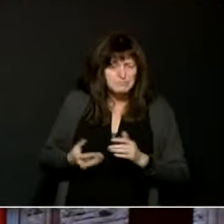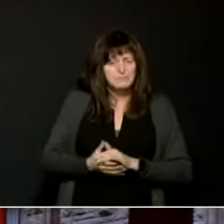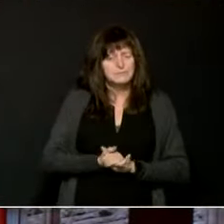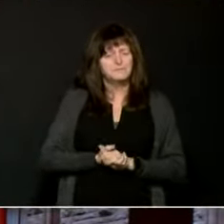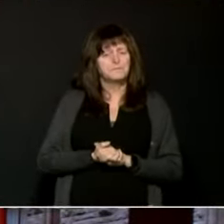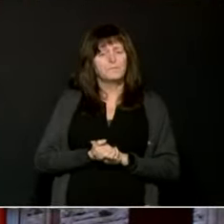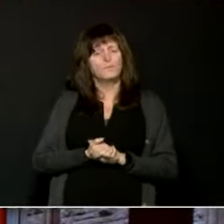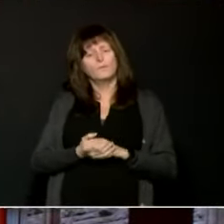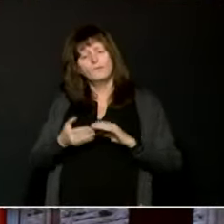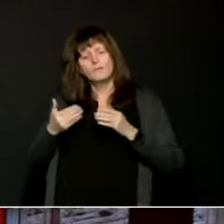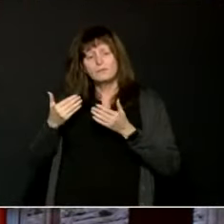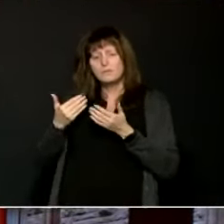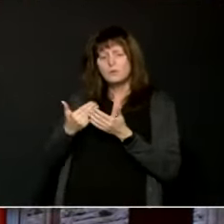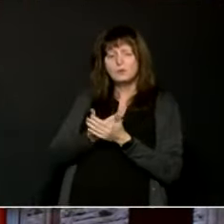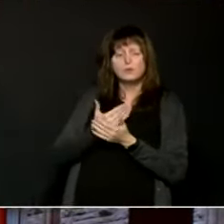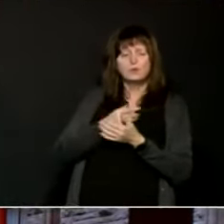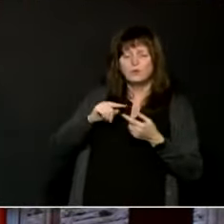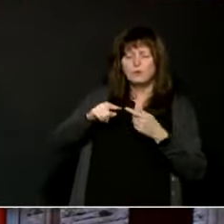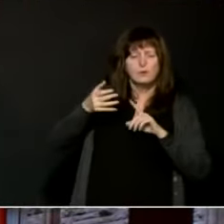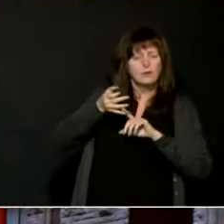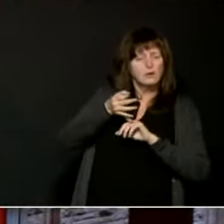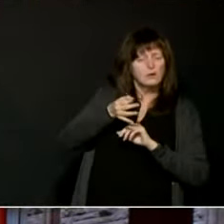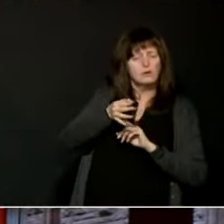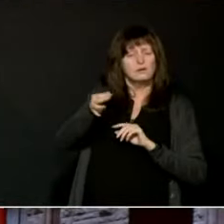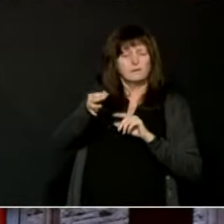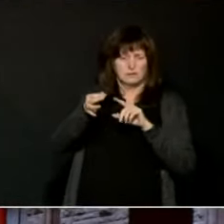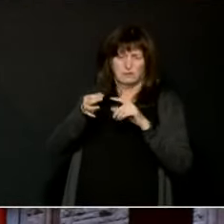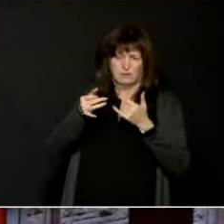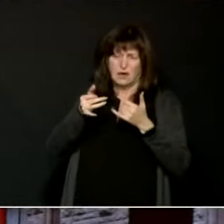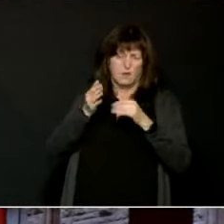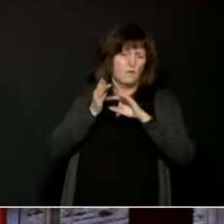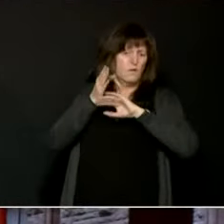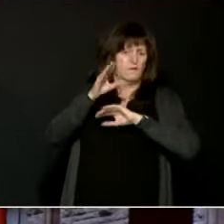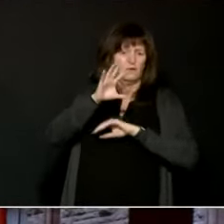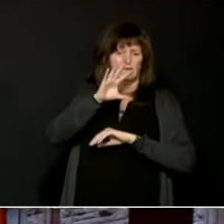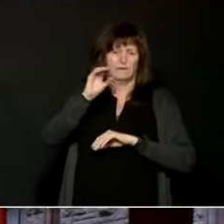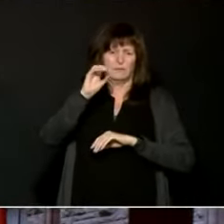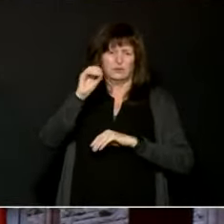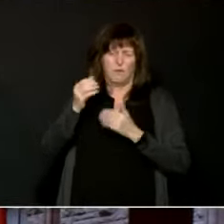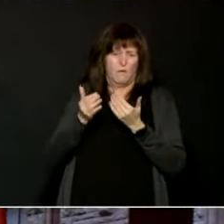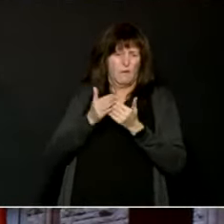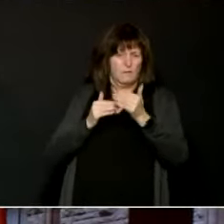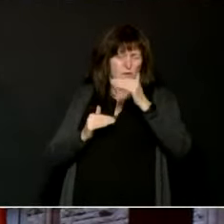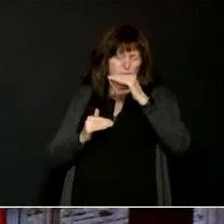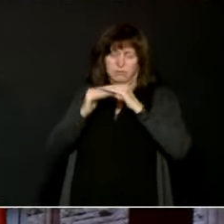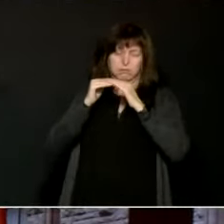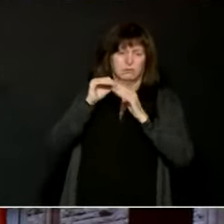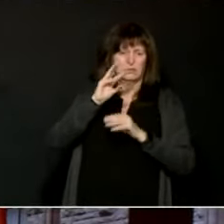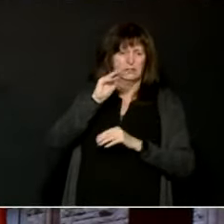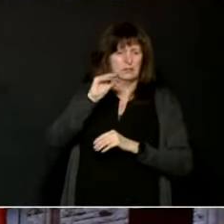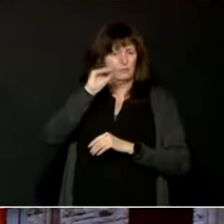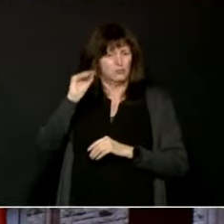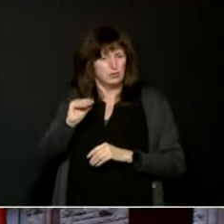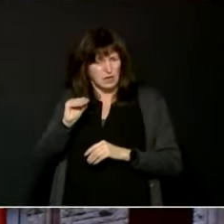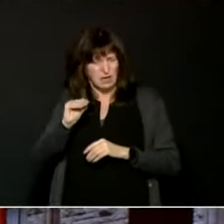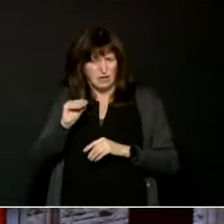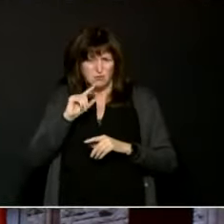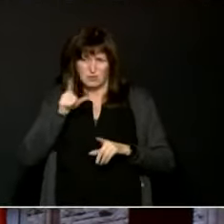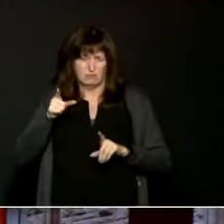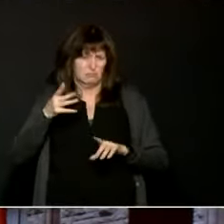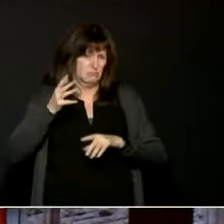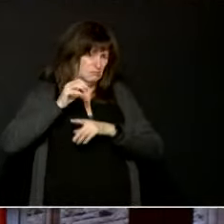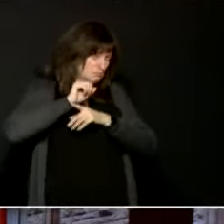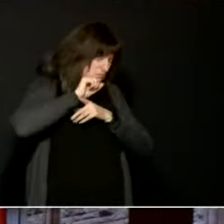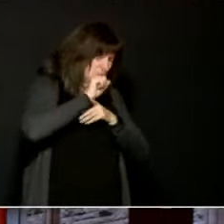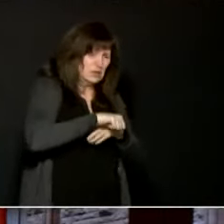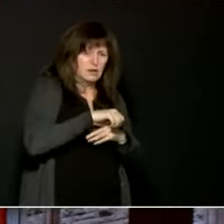the 50% mark up to just close to 60%. And so they have become the dominant, the three of them and their composite